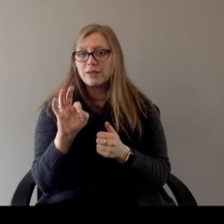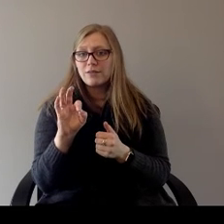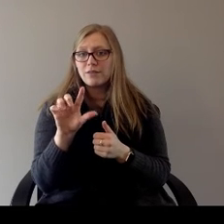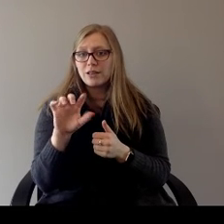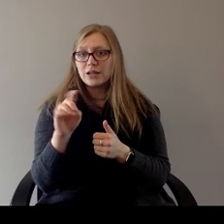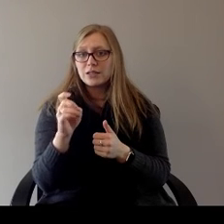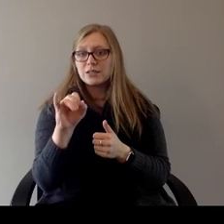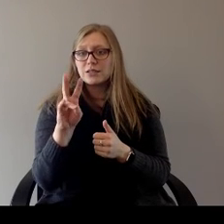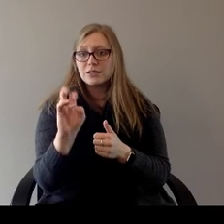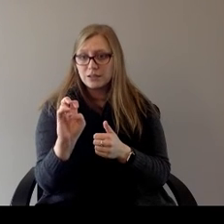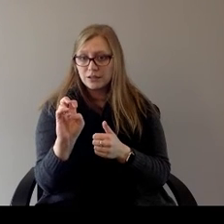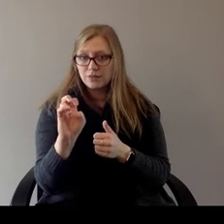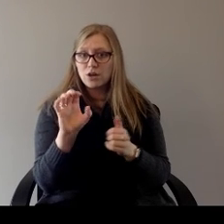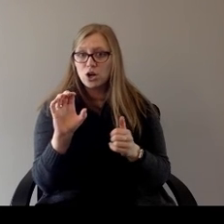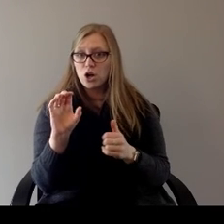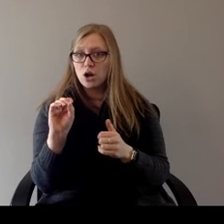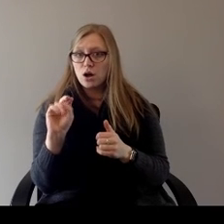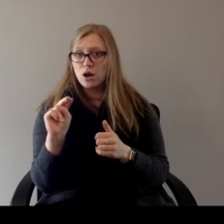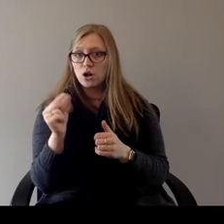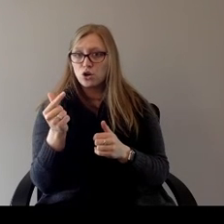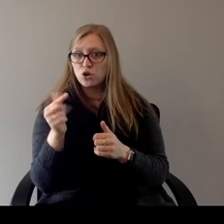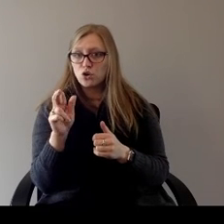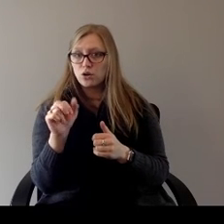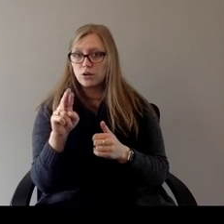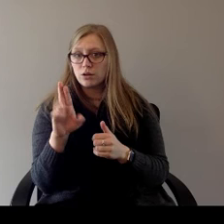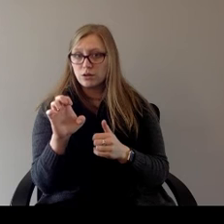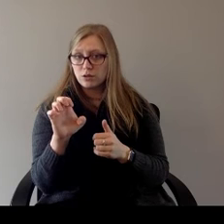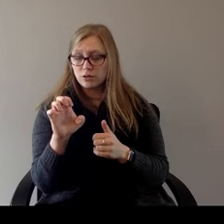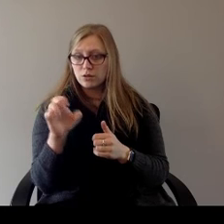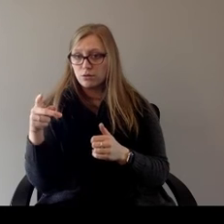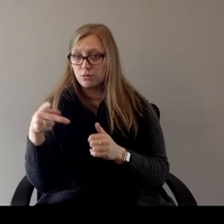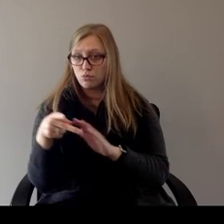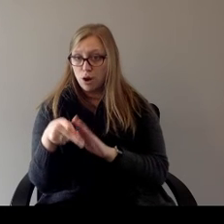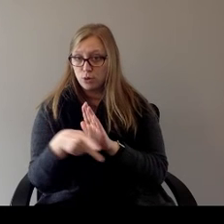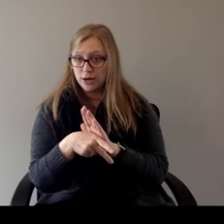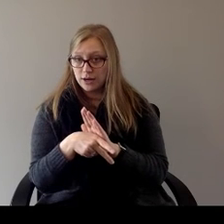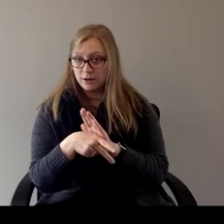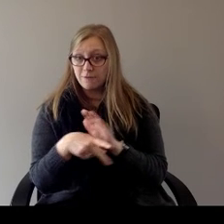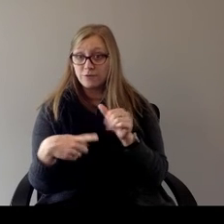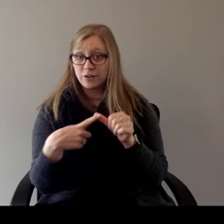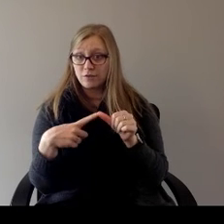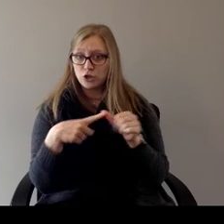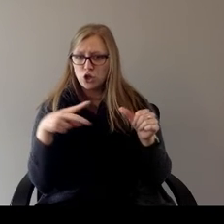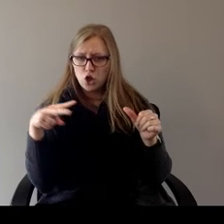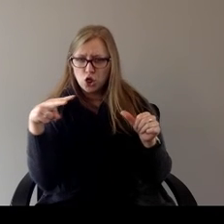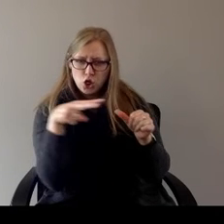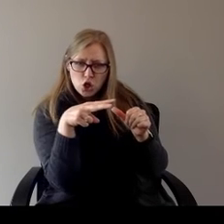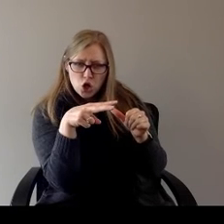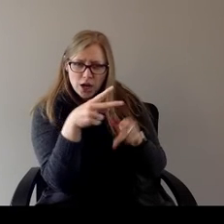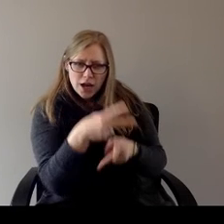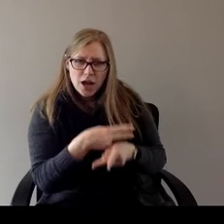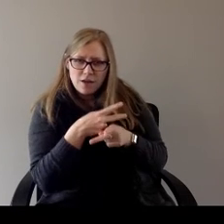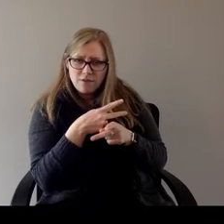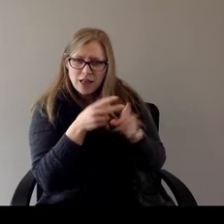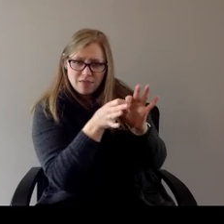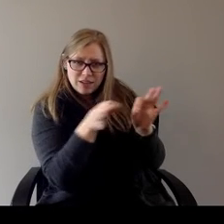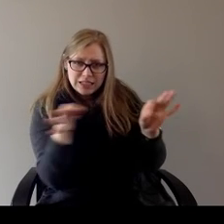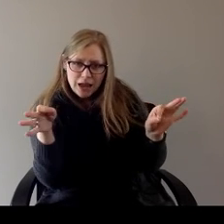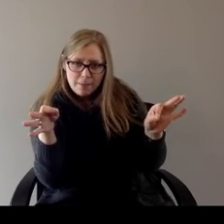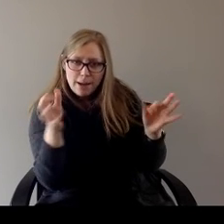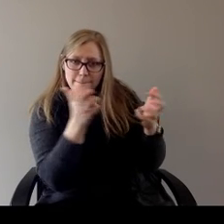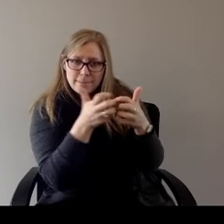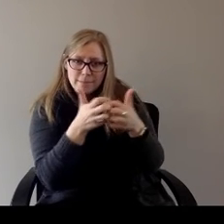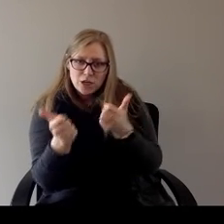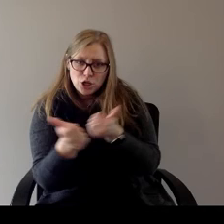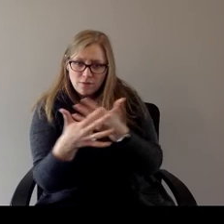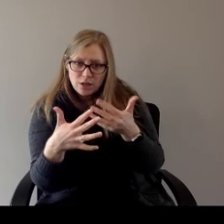congruence property. So to do this, I'm going to be looking carefully at the congruence statement to match things up. So the first 2 letters are